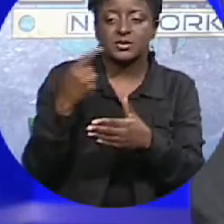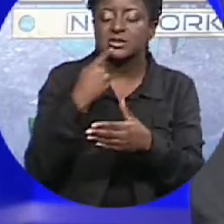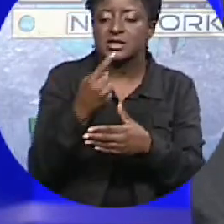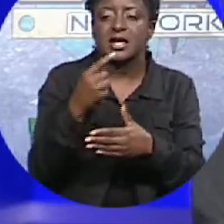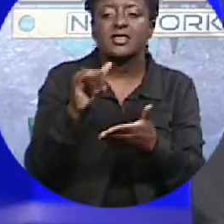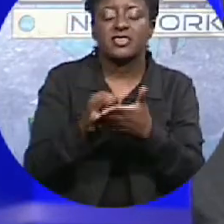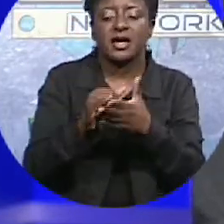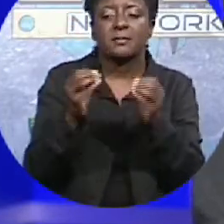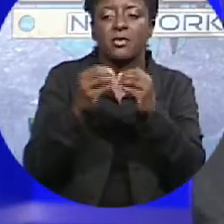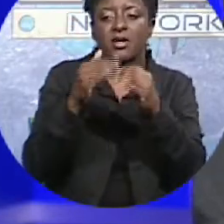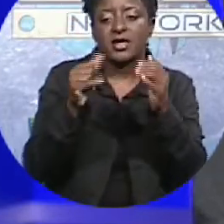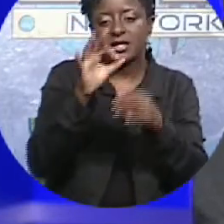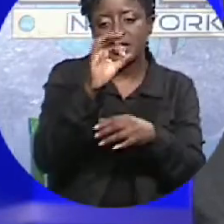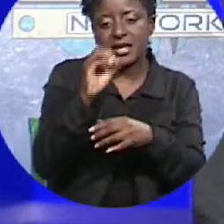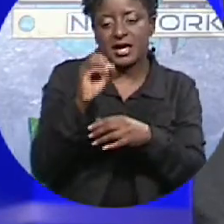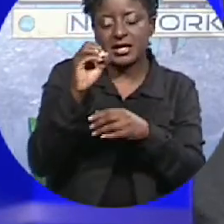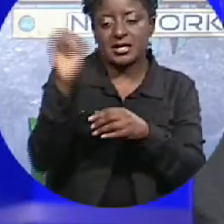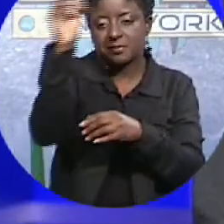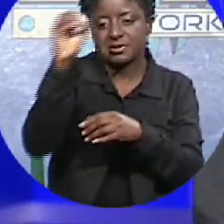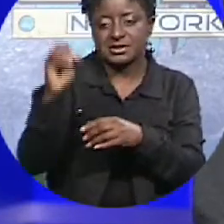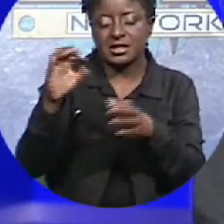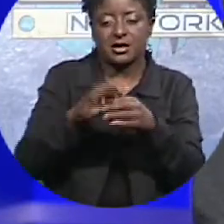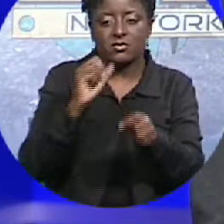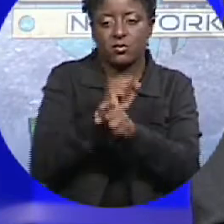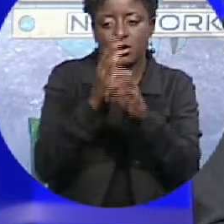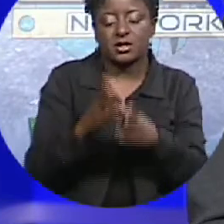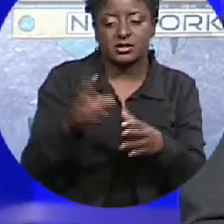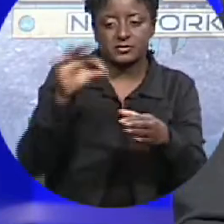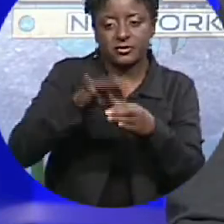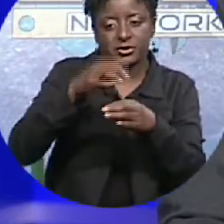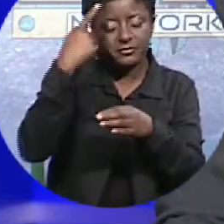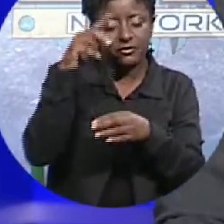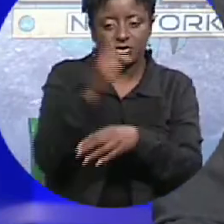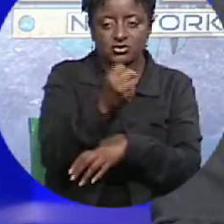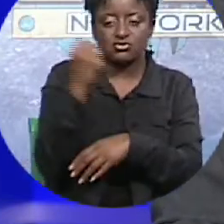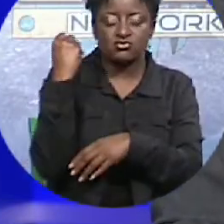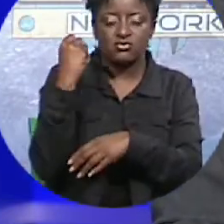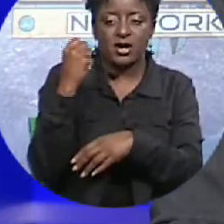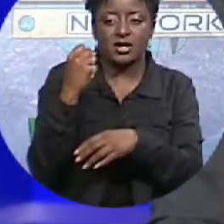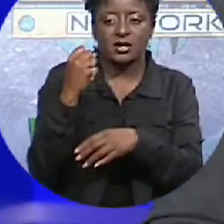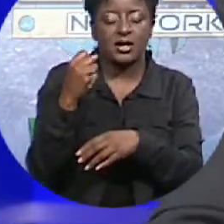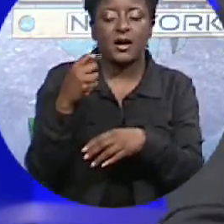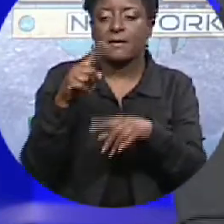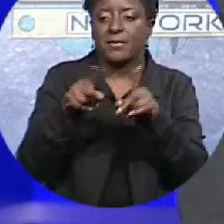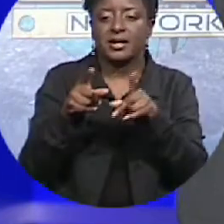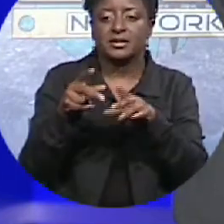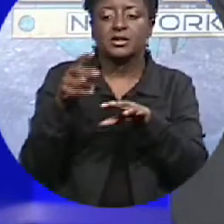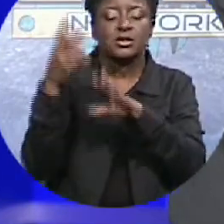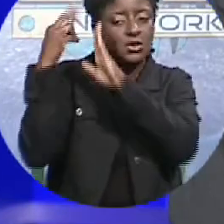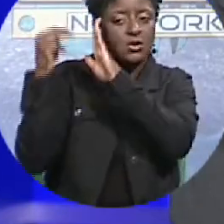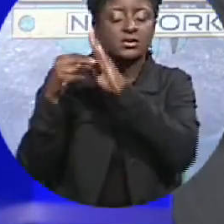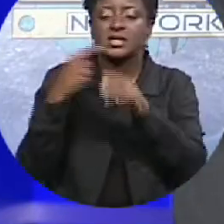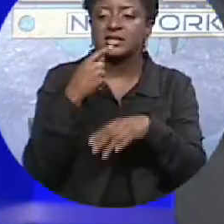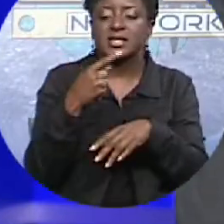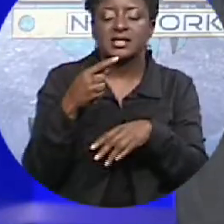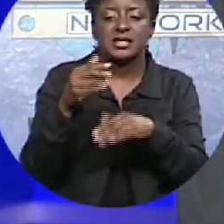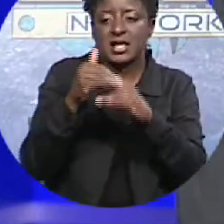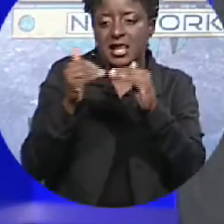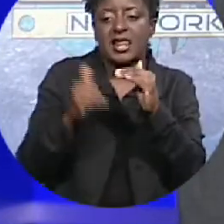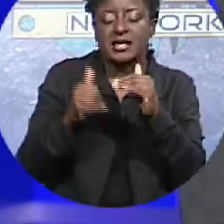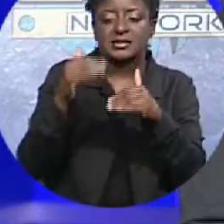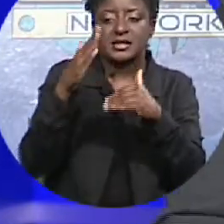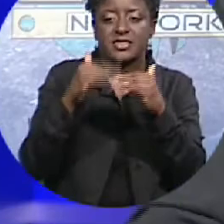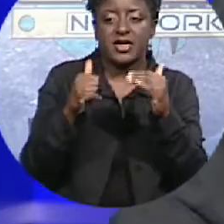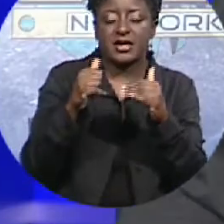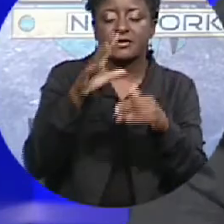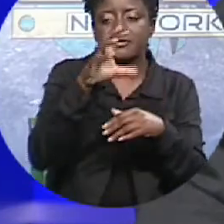vote. But Sandals officials have said that less than 50% of employees participated, and the company always seeks to follow the labor laws